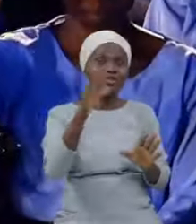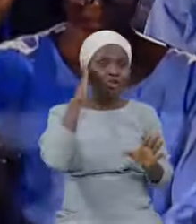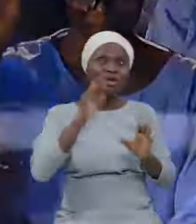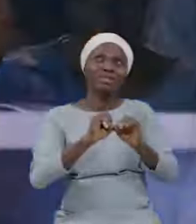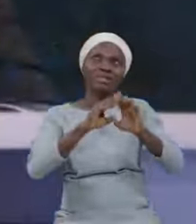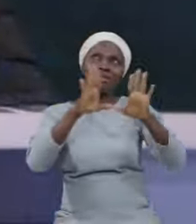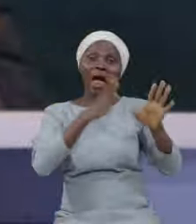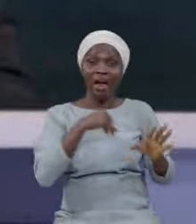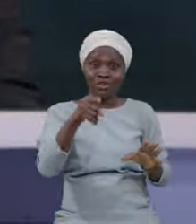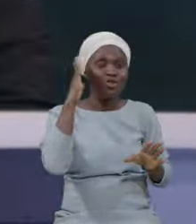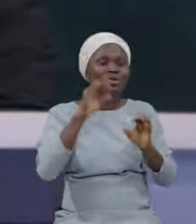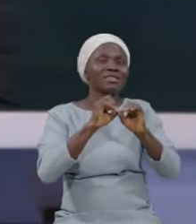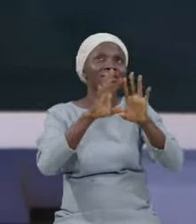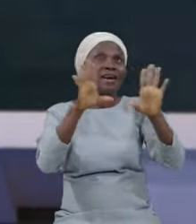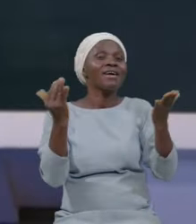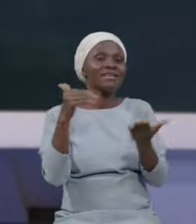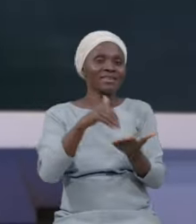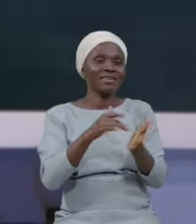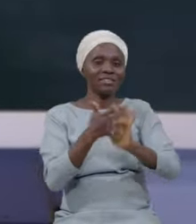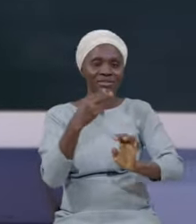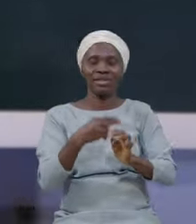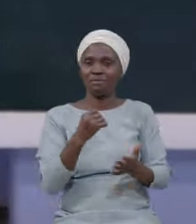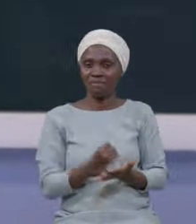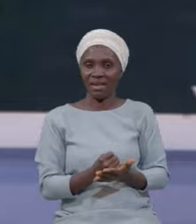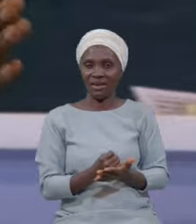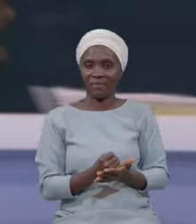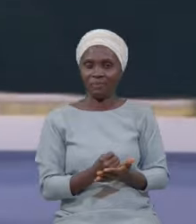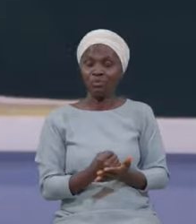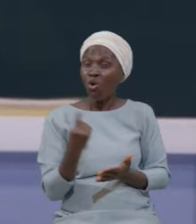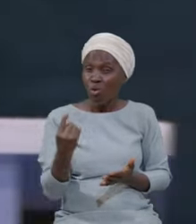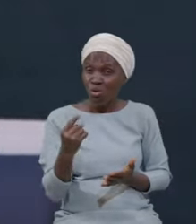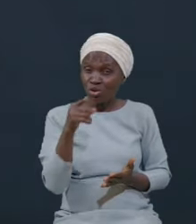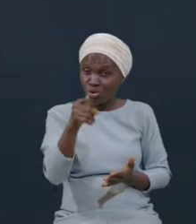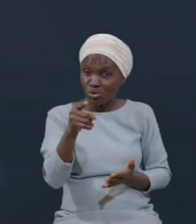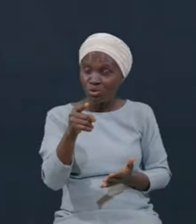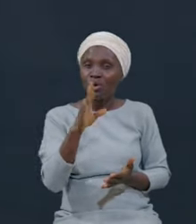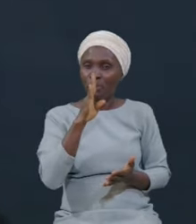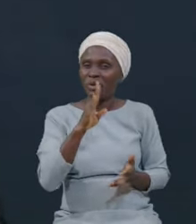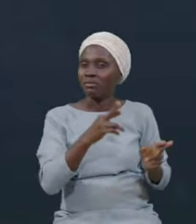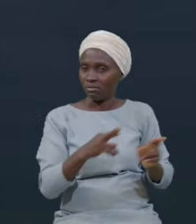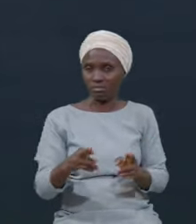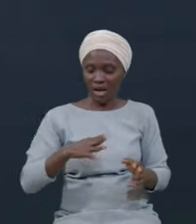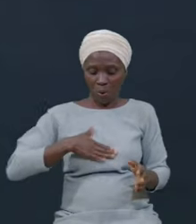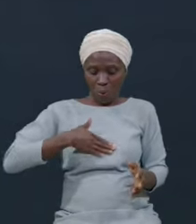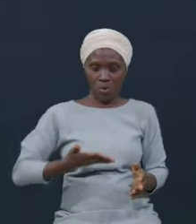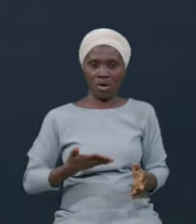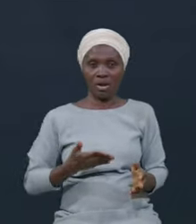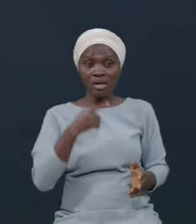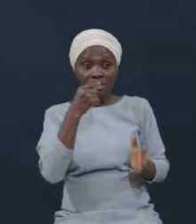shine again. Only that you are willing. It says, if ye be willing